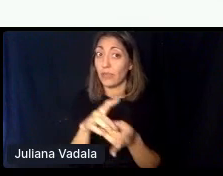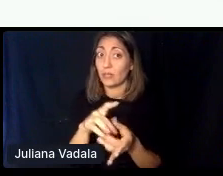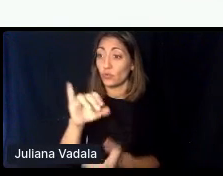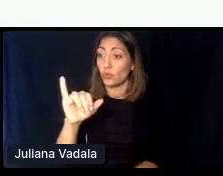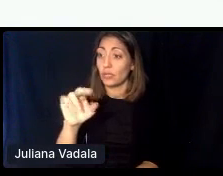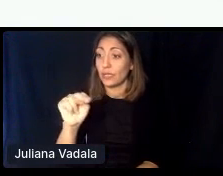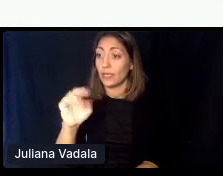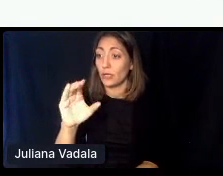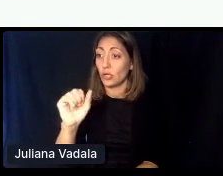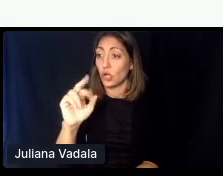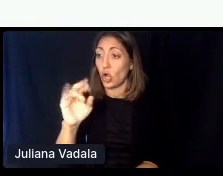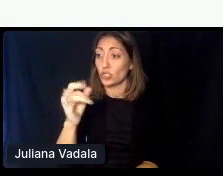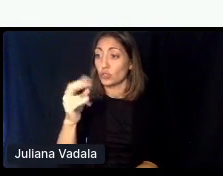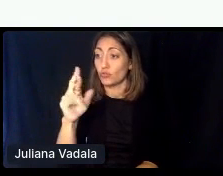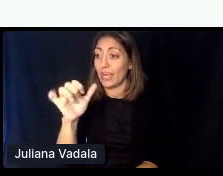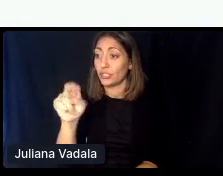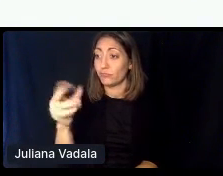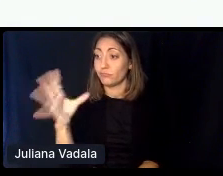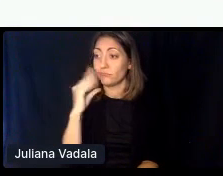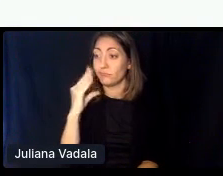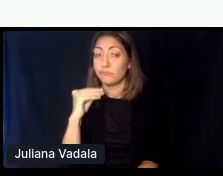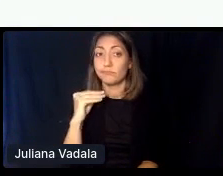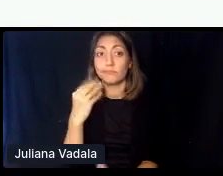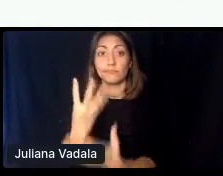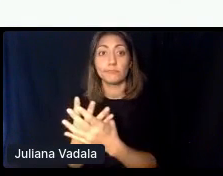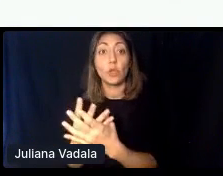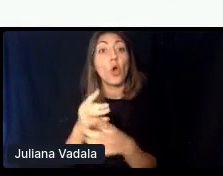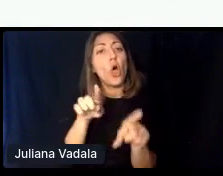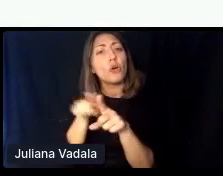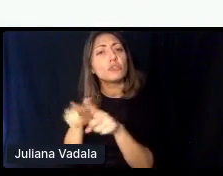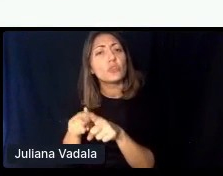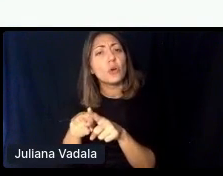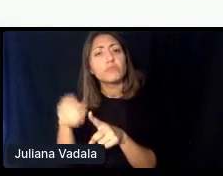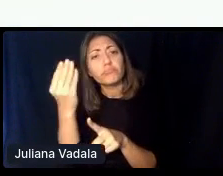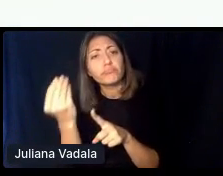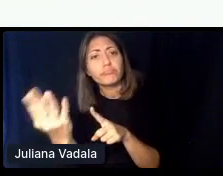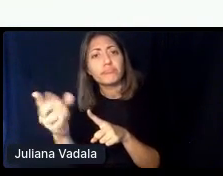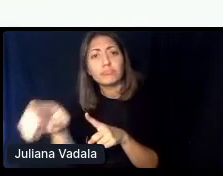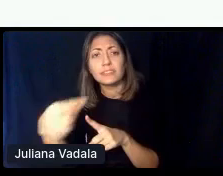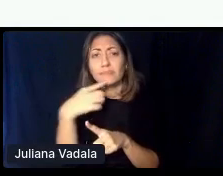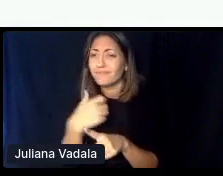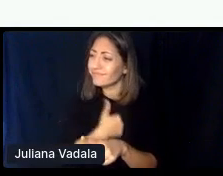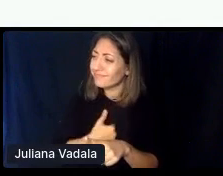for their situation, for the violation of their civil liberties.